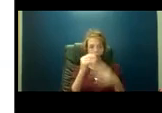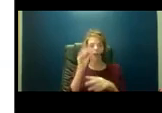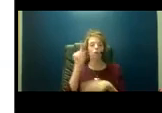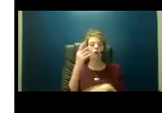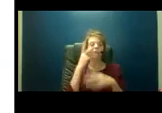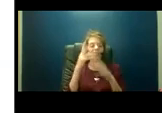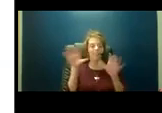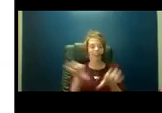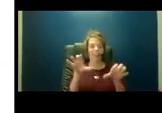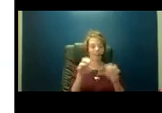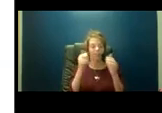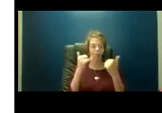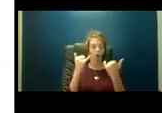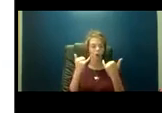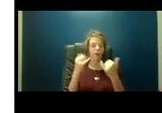active speaker.